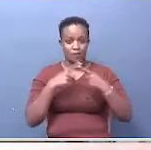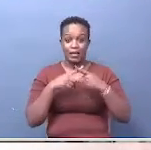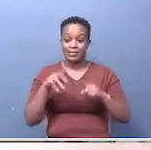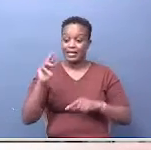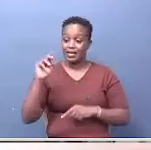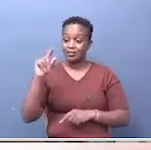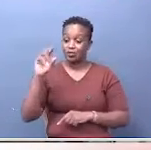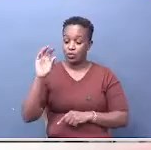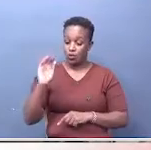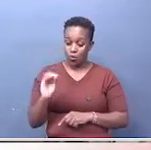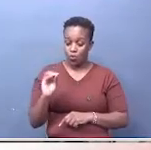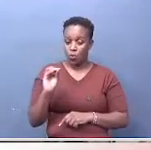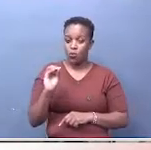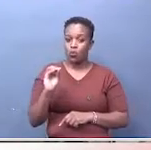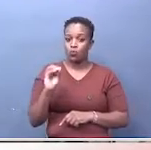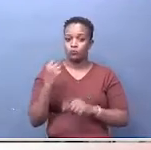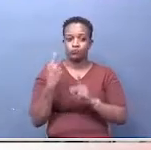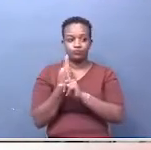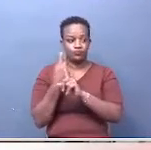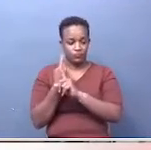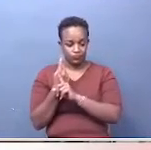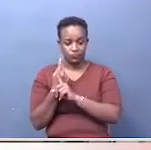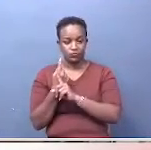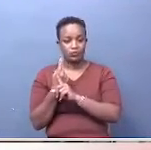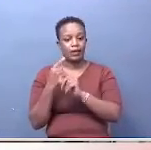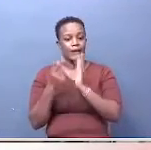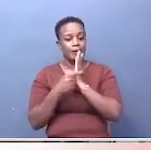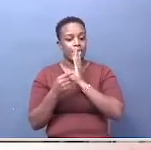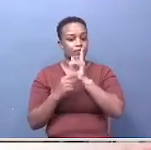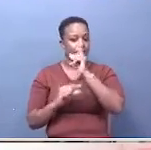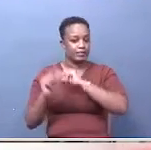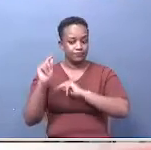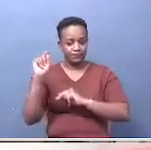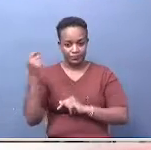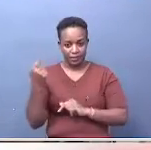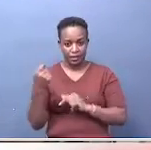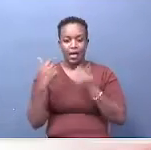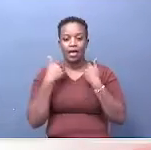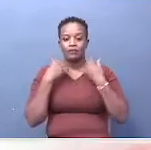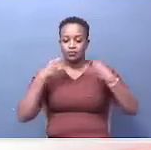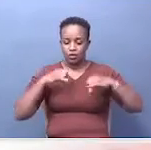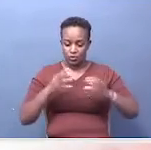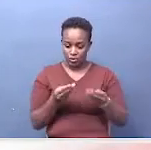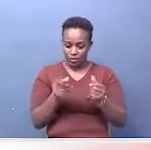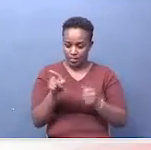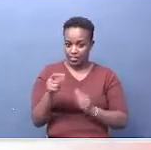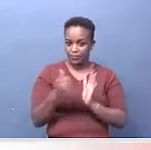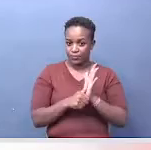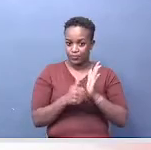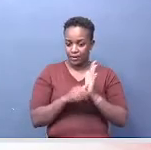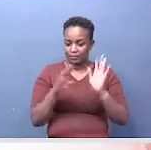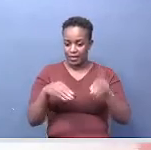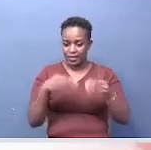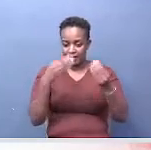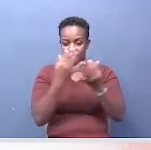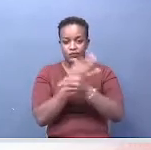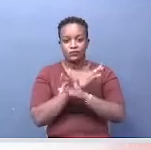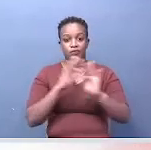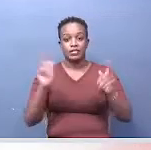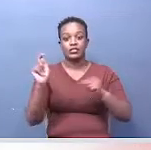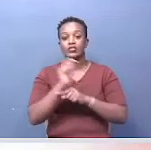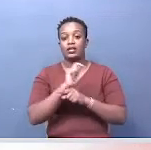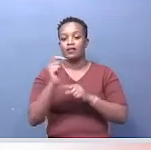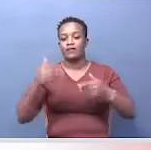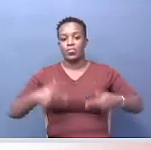non-governmental organization, Generation Kenya, has stepped in to bridge the gap by providing free vocational training for youth with no activity